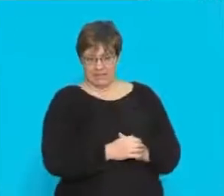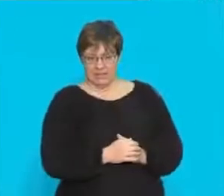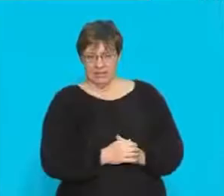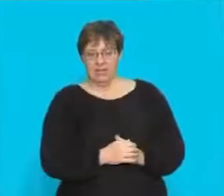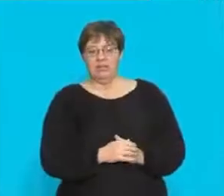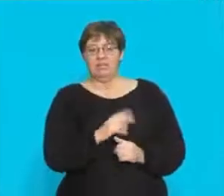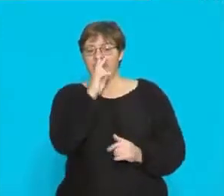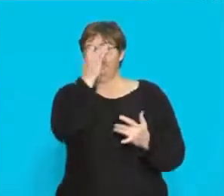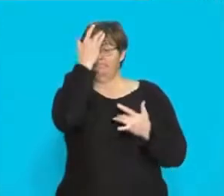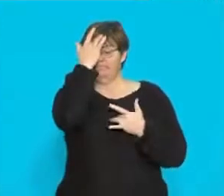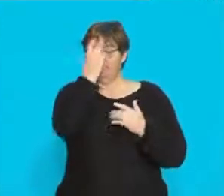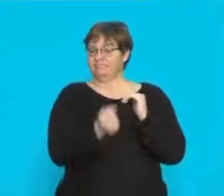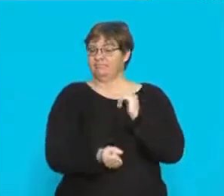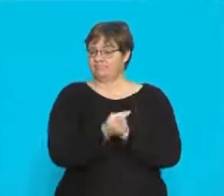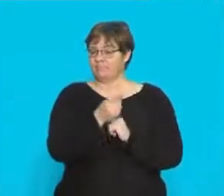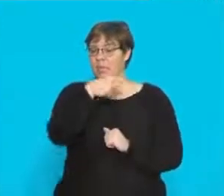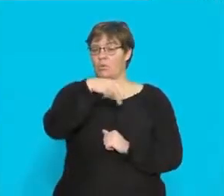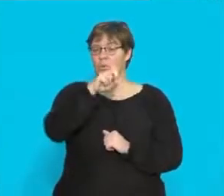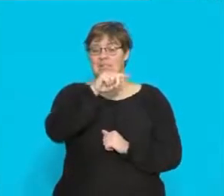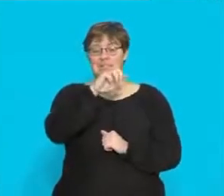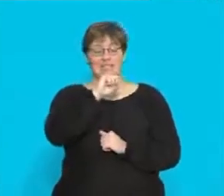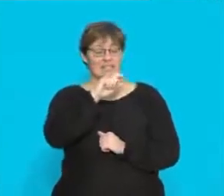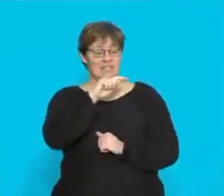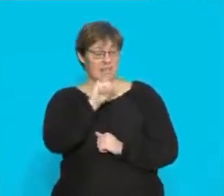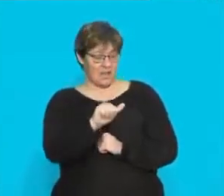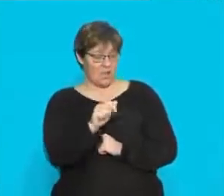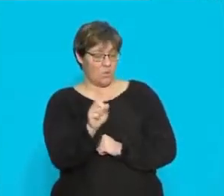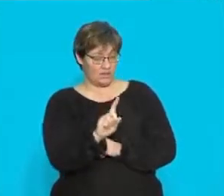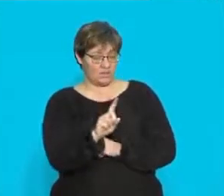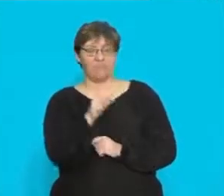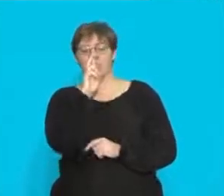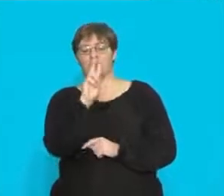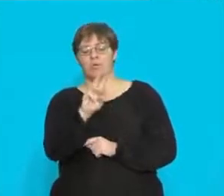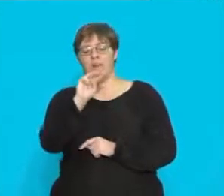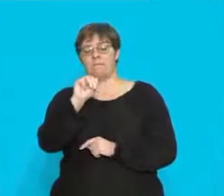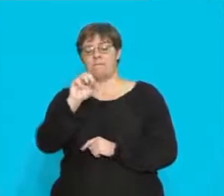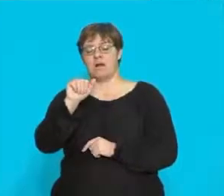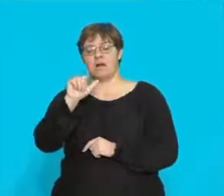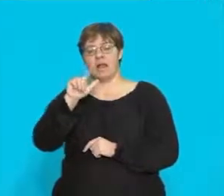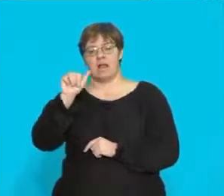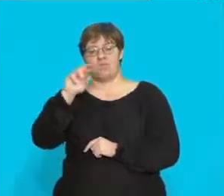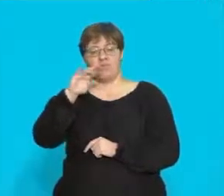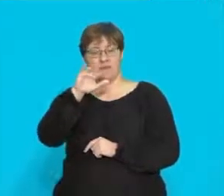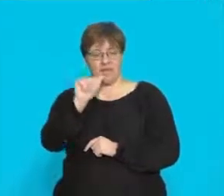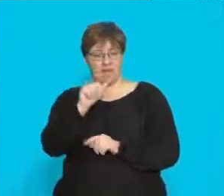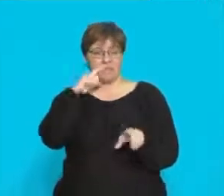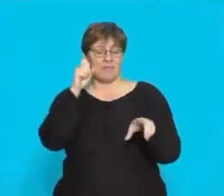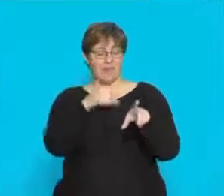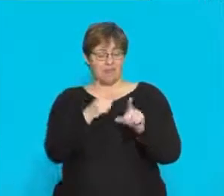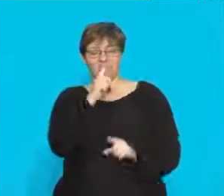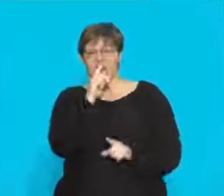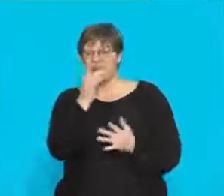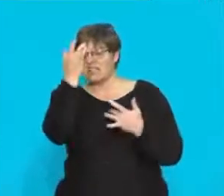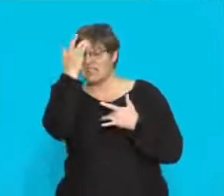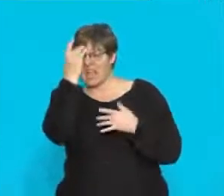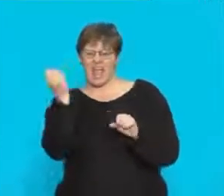the disease that we're going to look at when it comes to protist, we're going to look at malaria. And when we look at the disease, we look